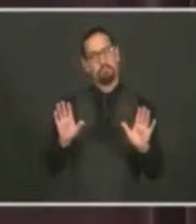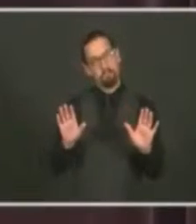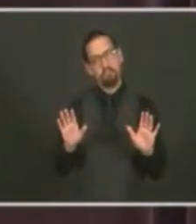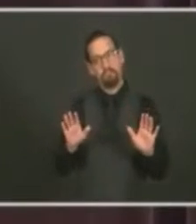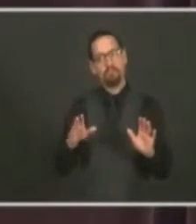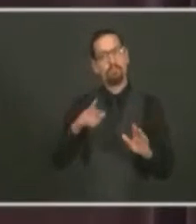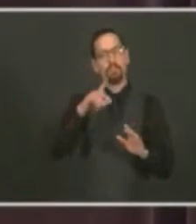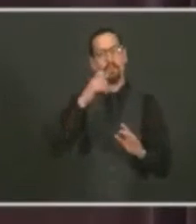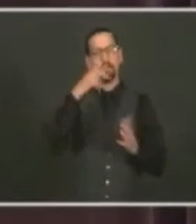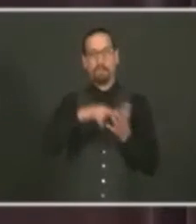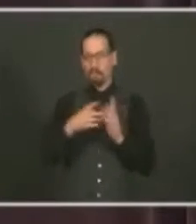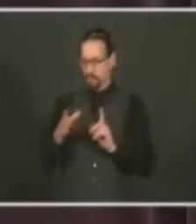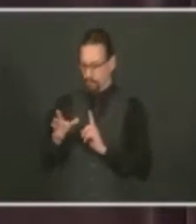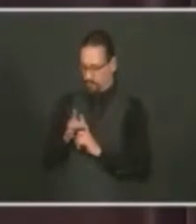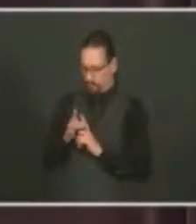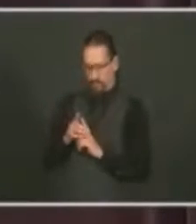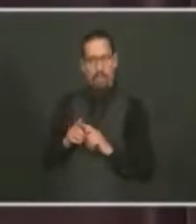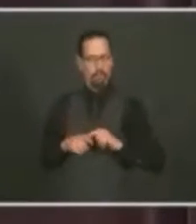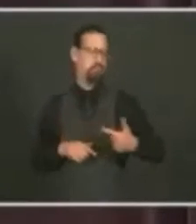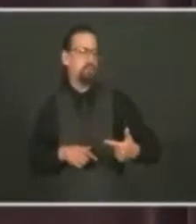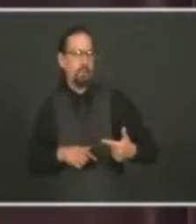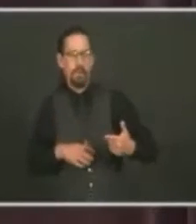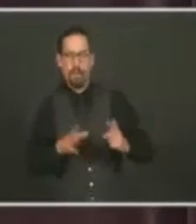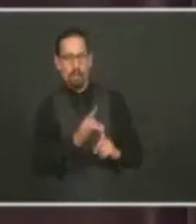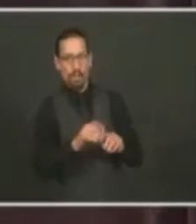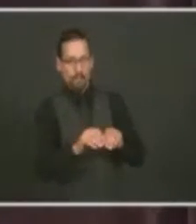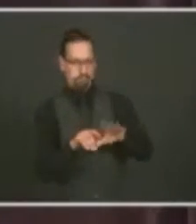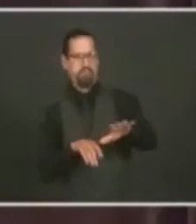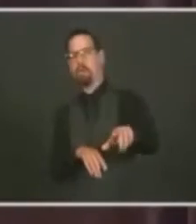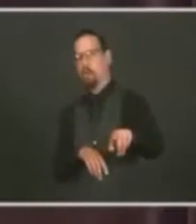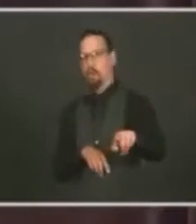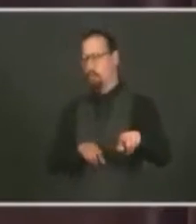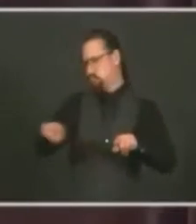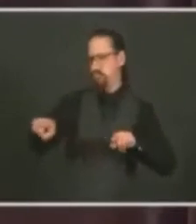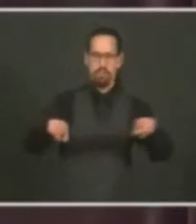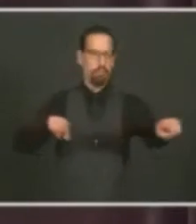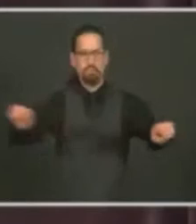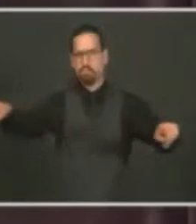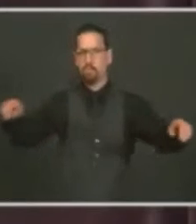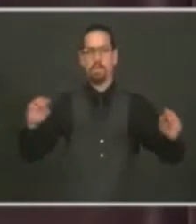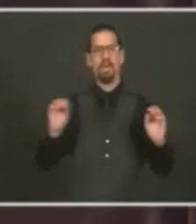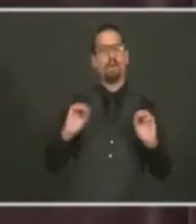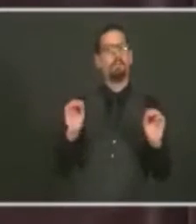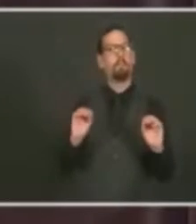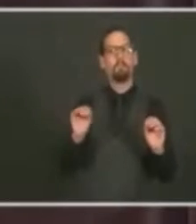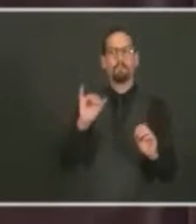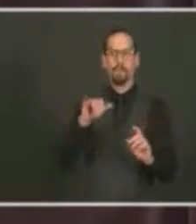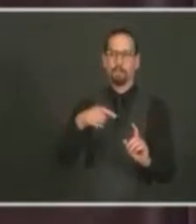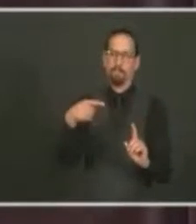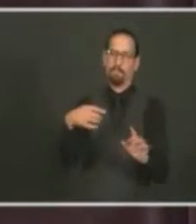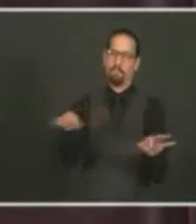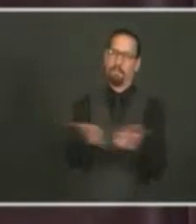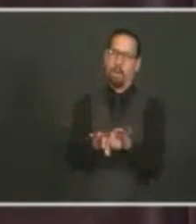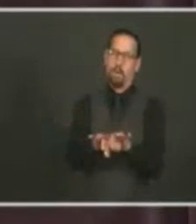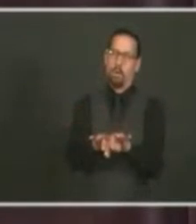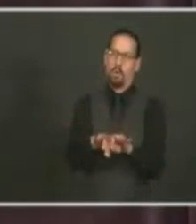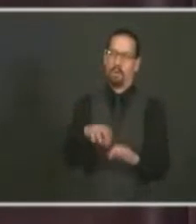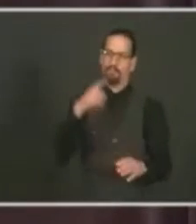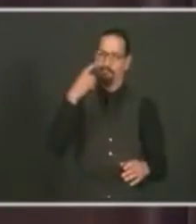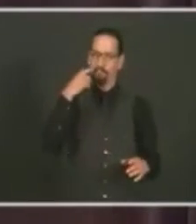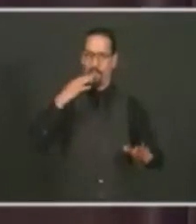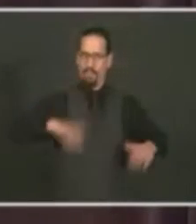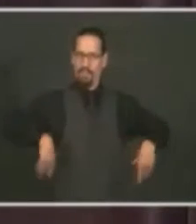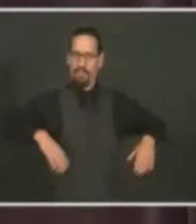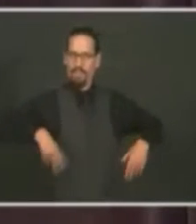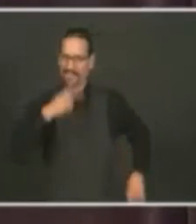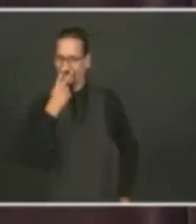described as a second or third wave of illness. That's an important marker. As people can see in the